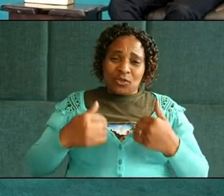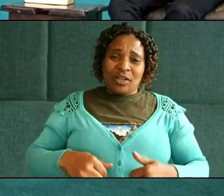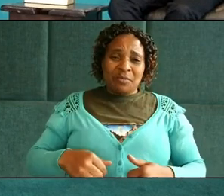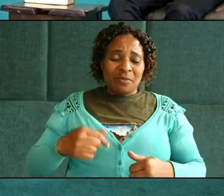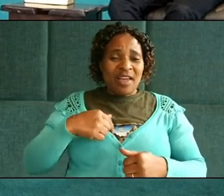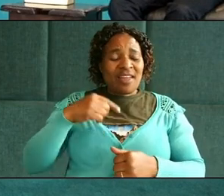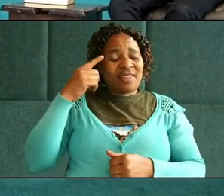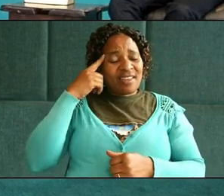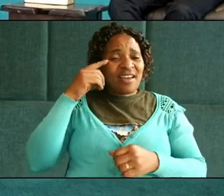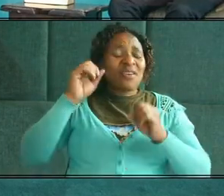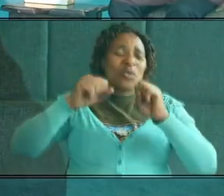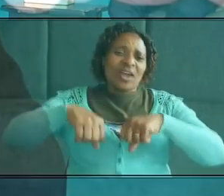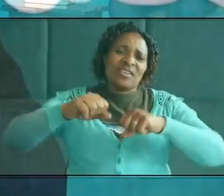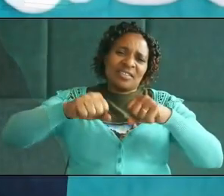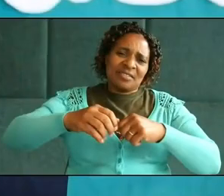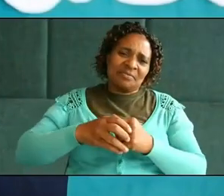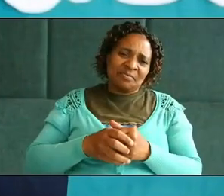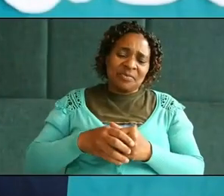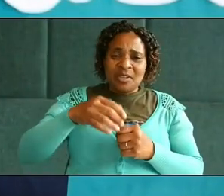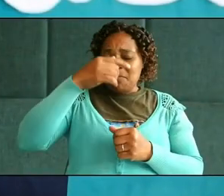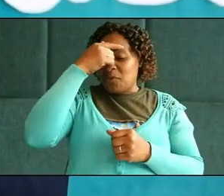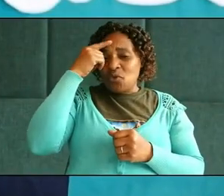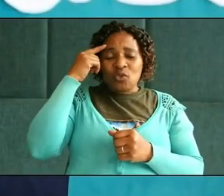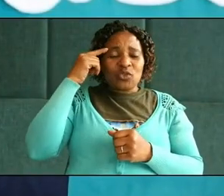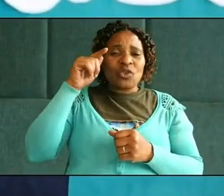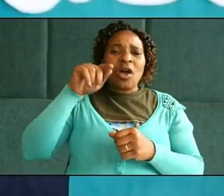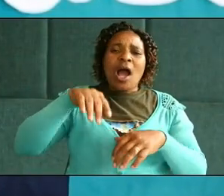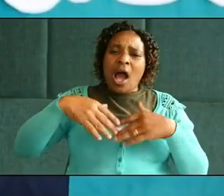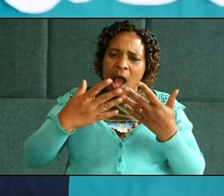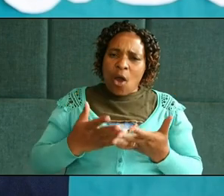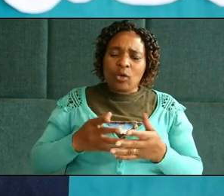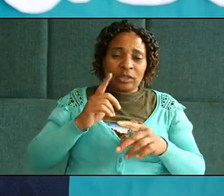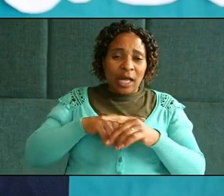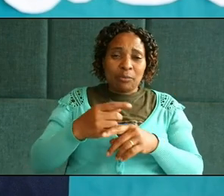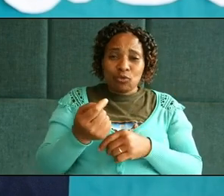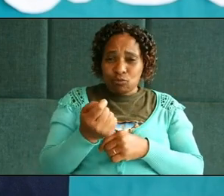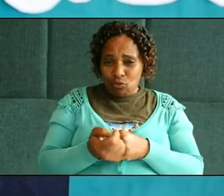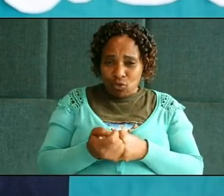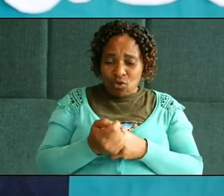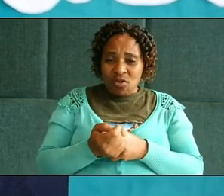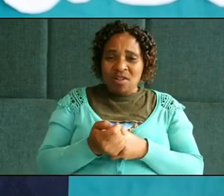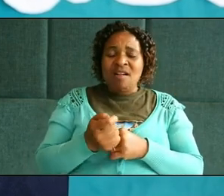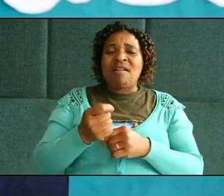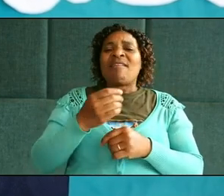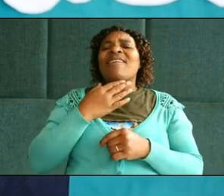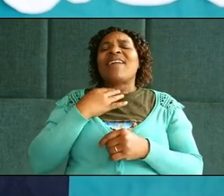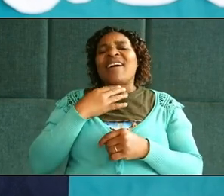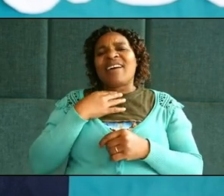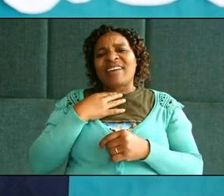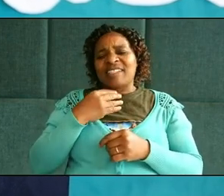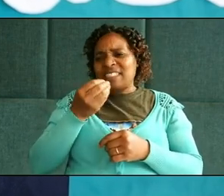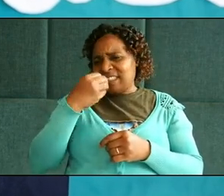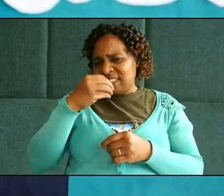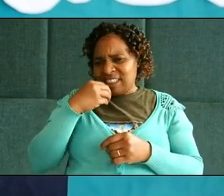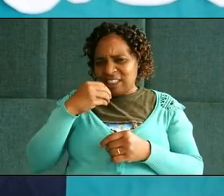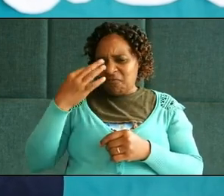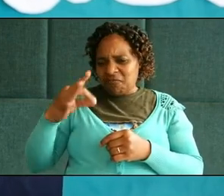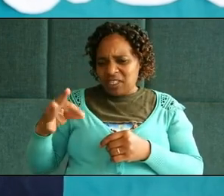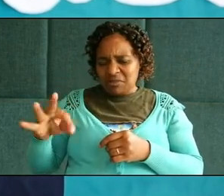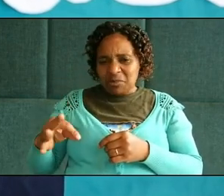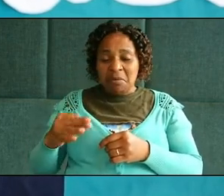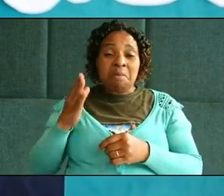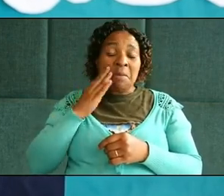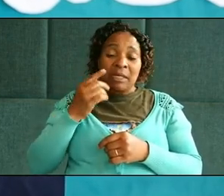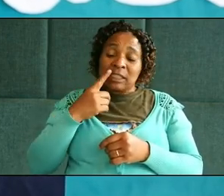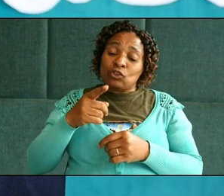I'll agree with this. Because you know how when you were small and you didn't like eating vegetables, your mom would tell you, so you're